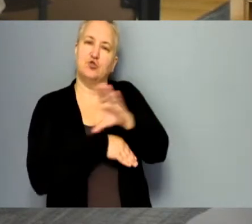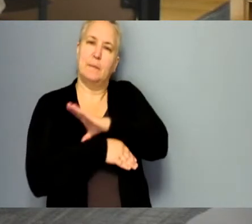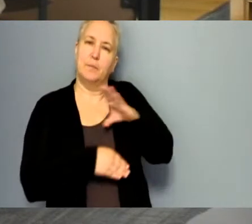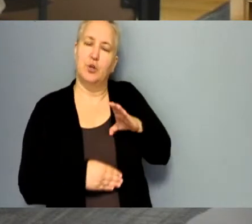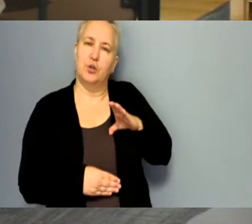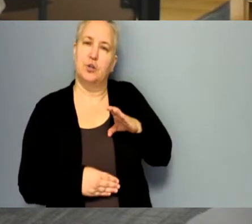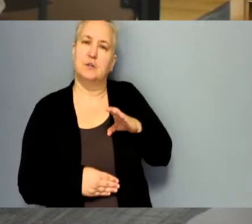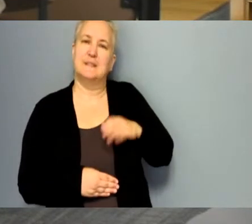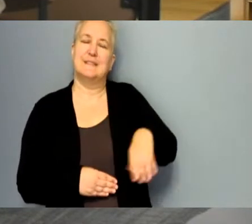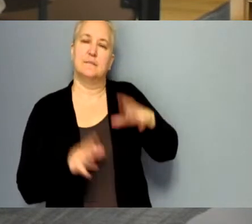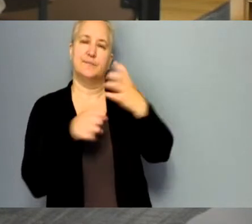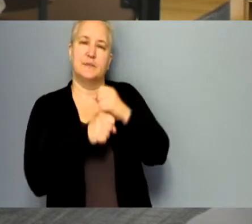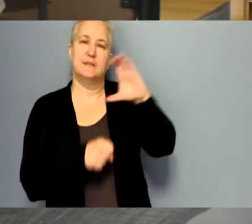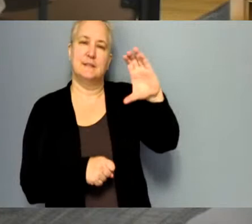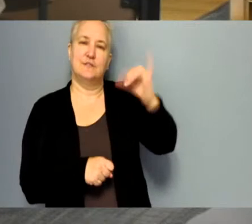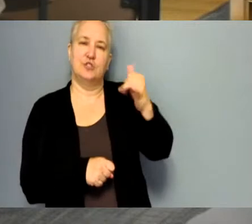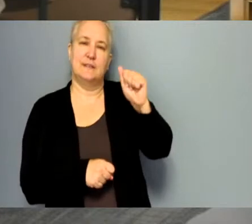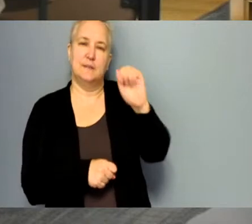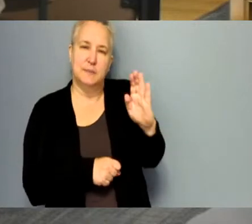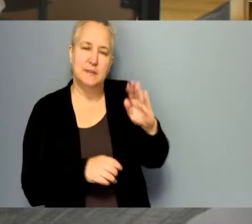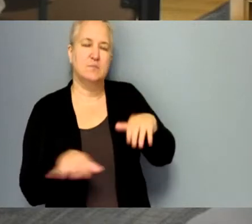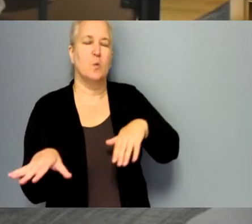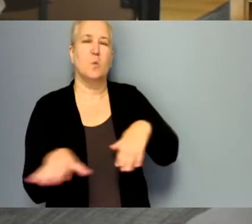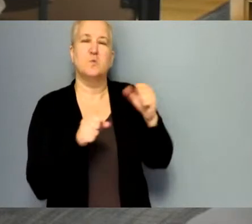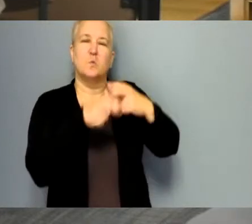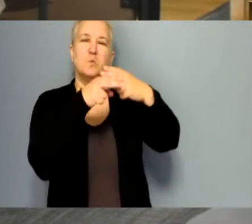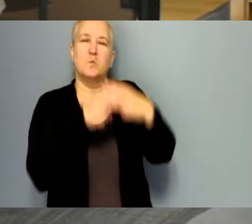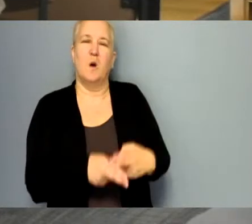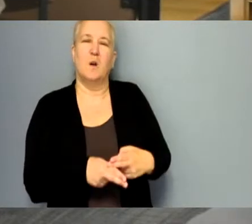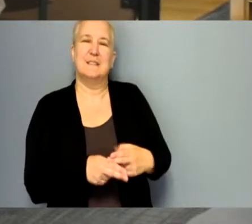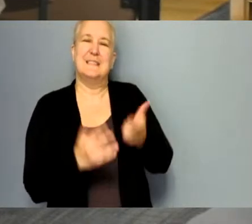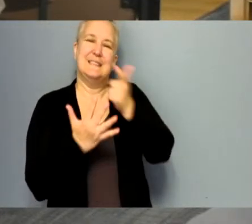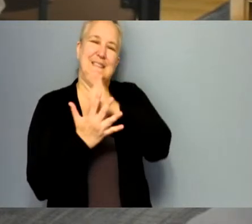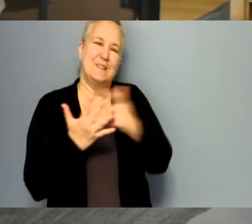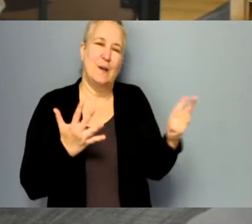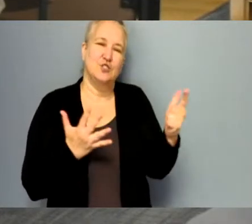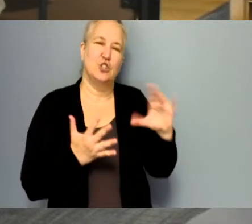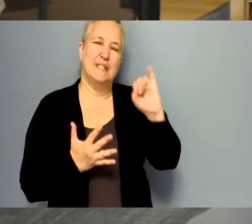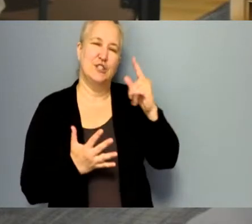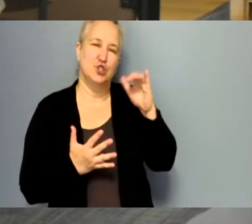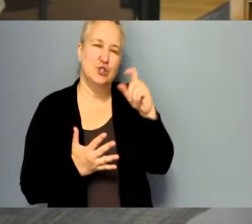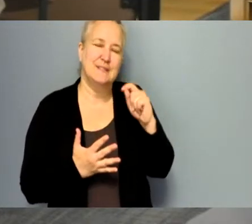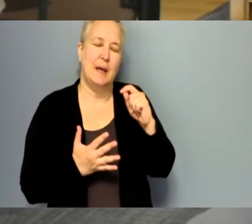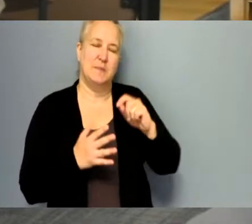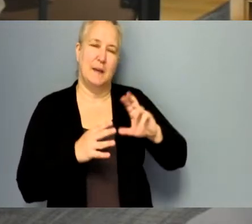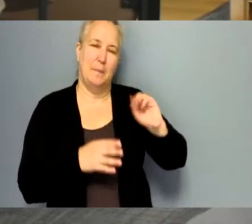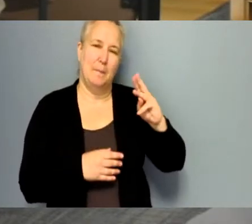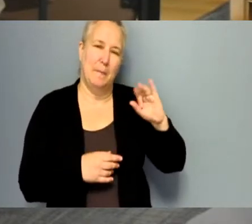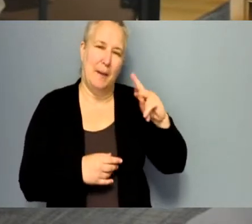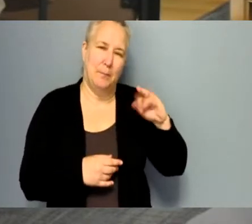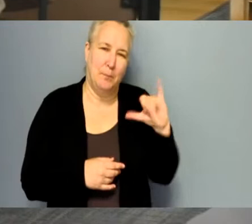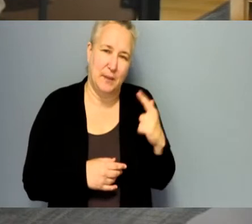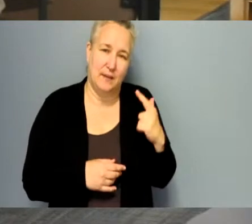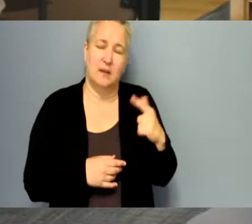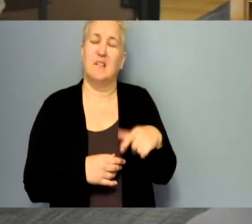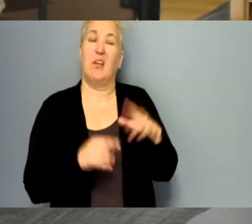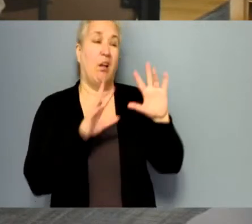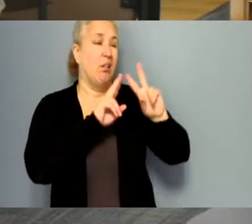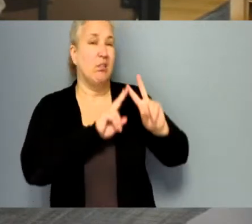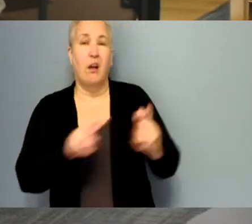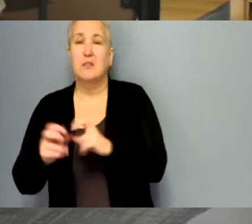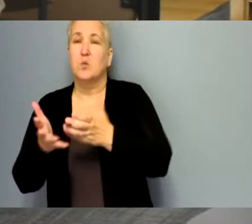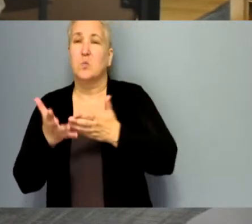CJAP, did what's called a sequential intercept mapping. And what that looks at is all the